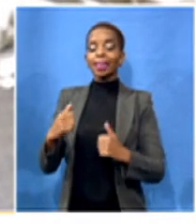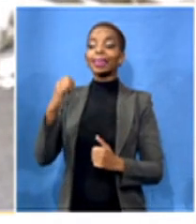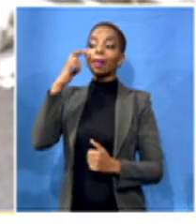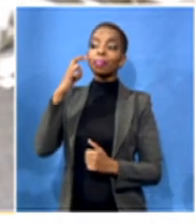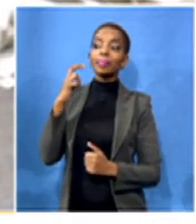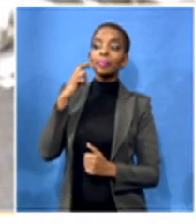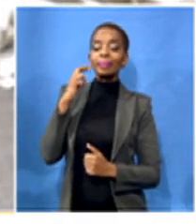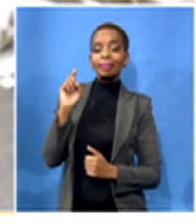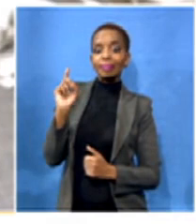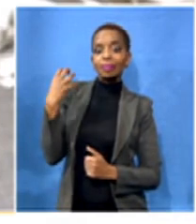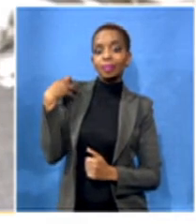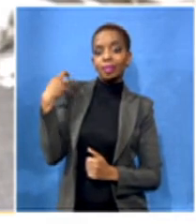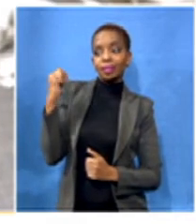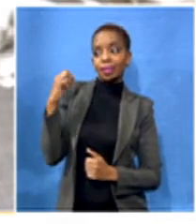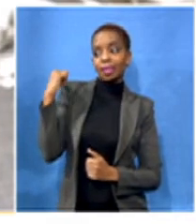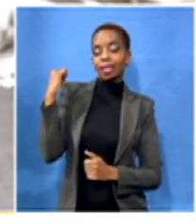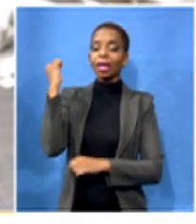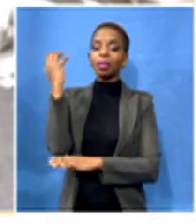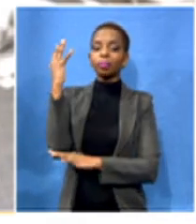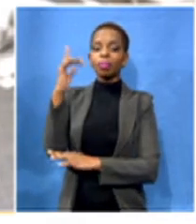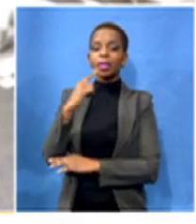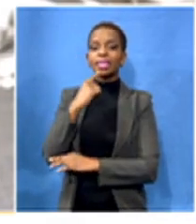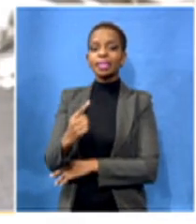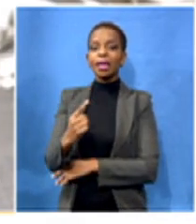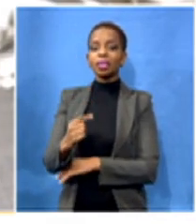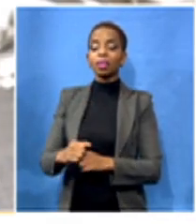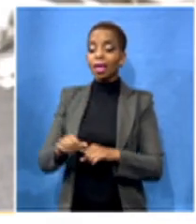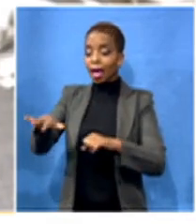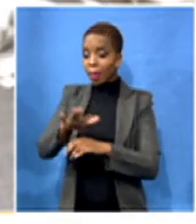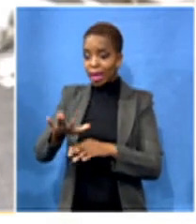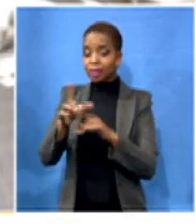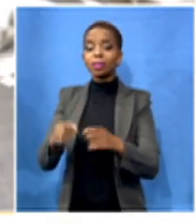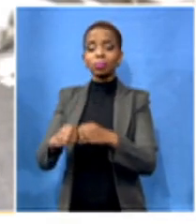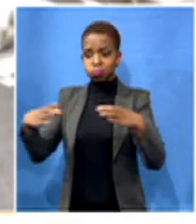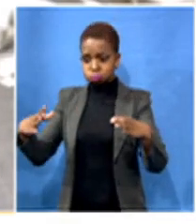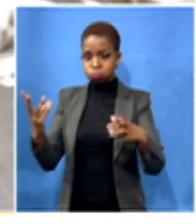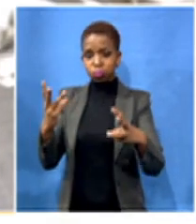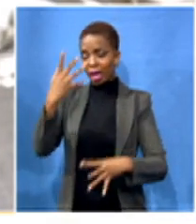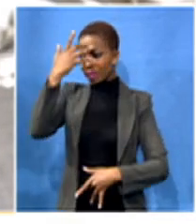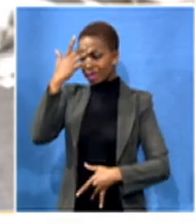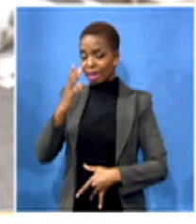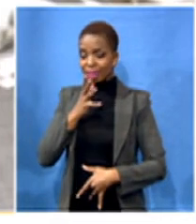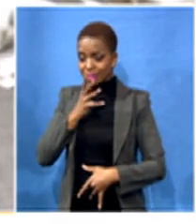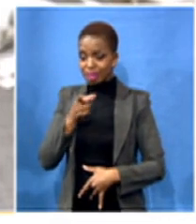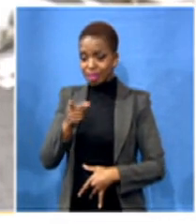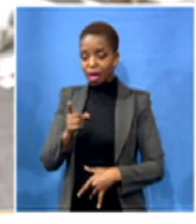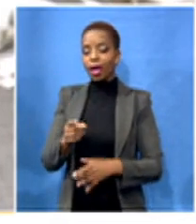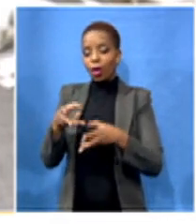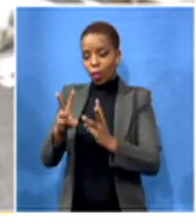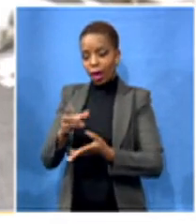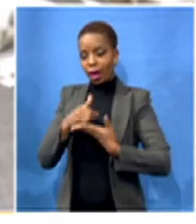well, talking to the fact that, hotspots should be treated differently. And we heard from the president, however, that the country